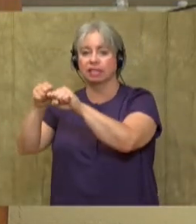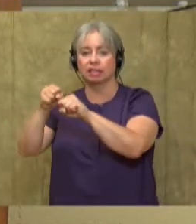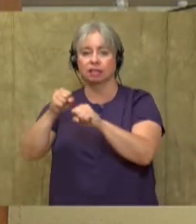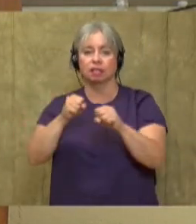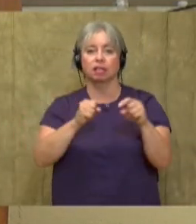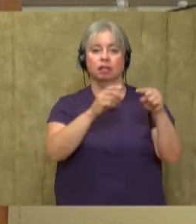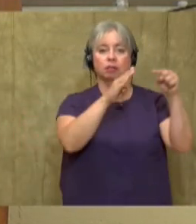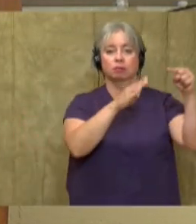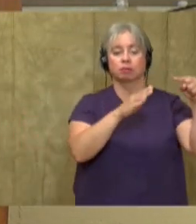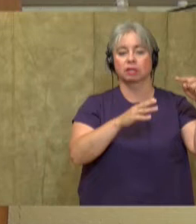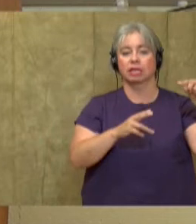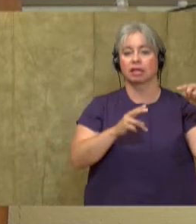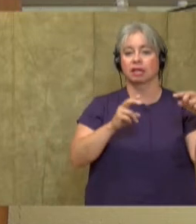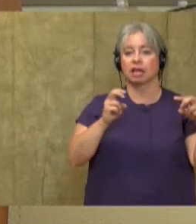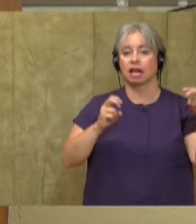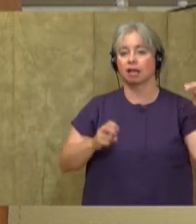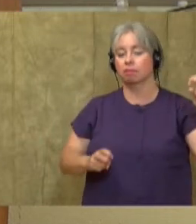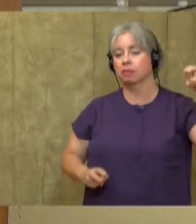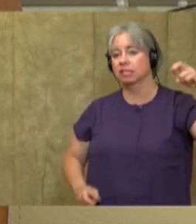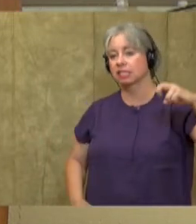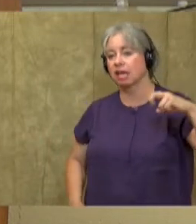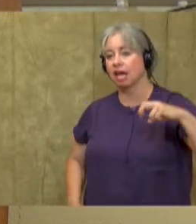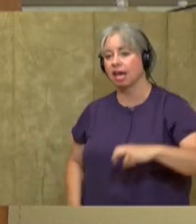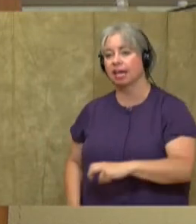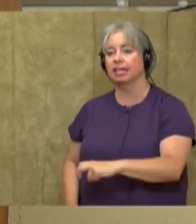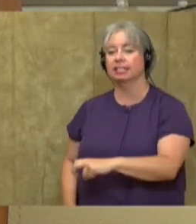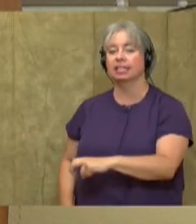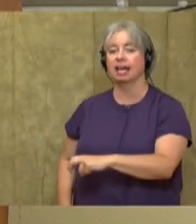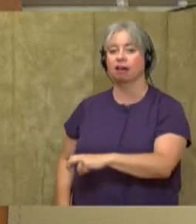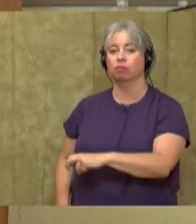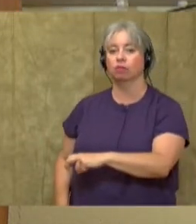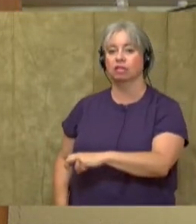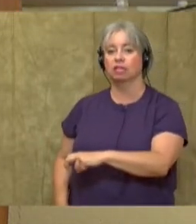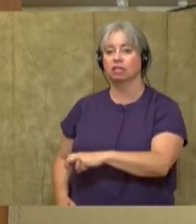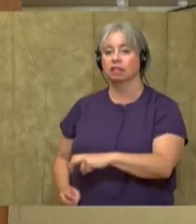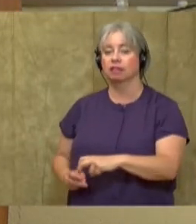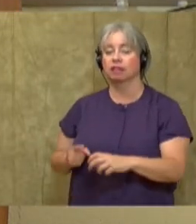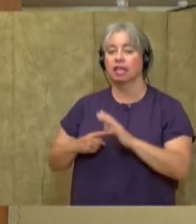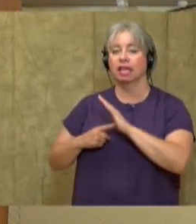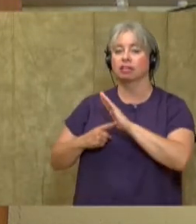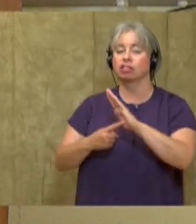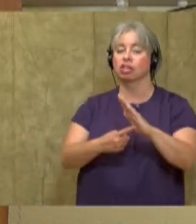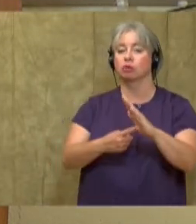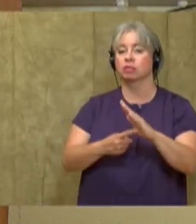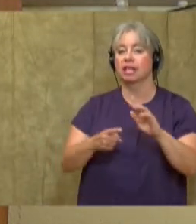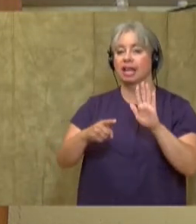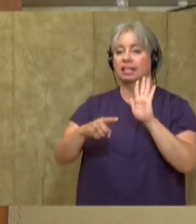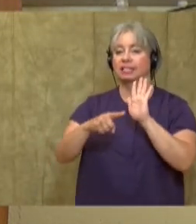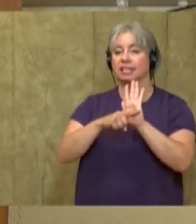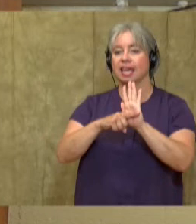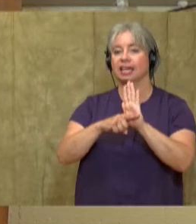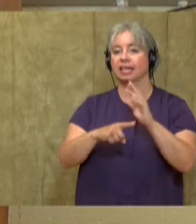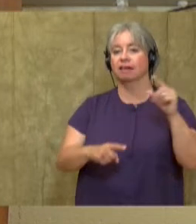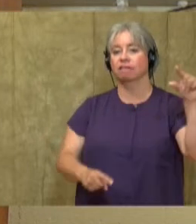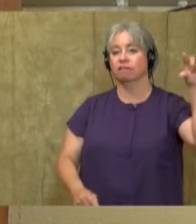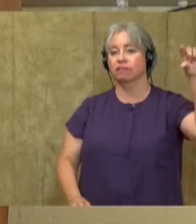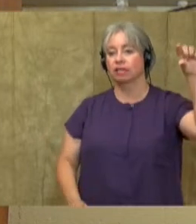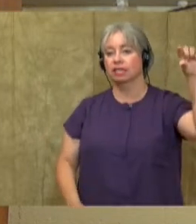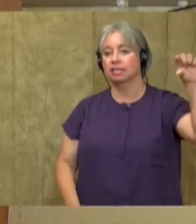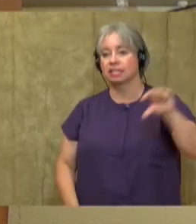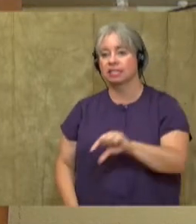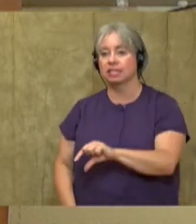here, I'm sliding down. So this shows me that this is a negative slope because it's going down,